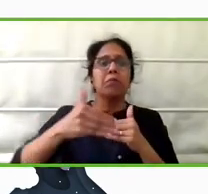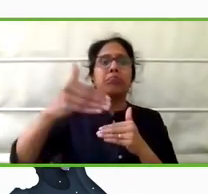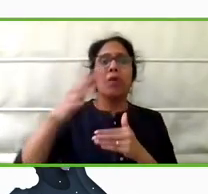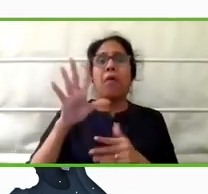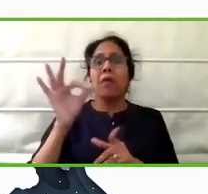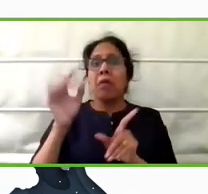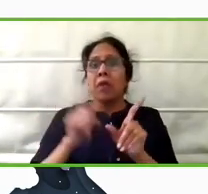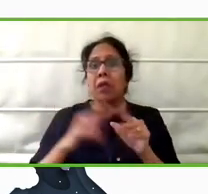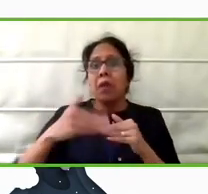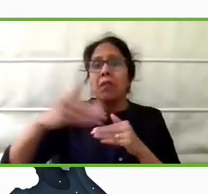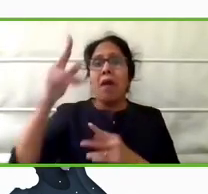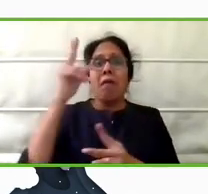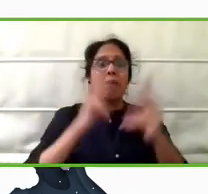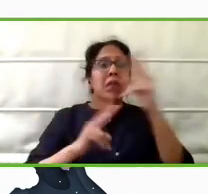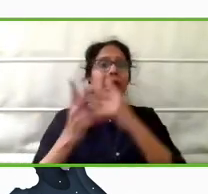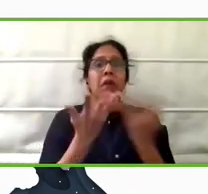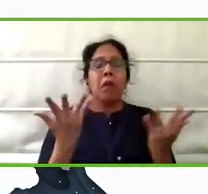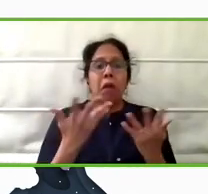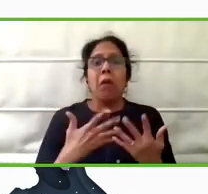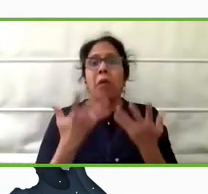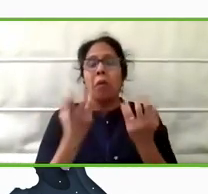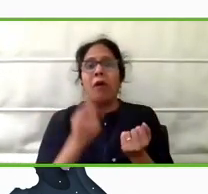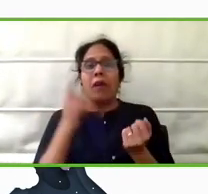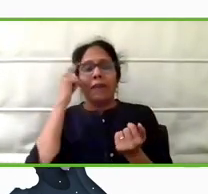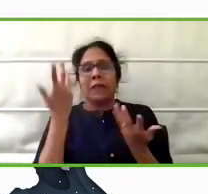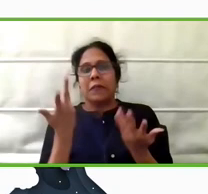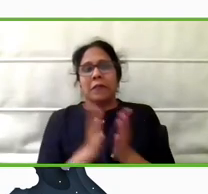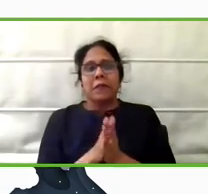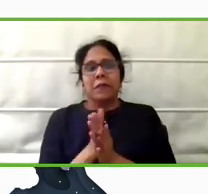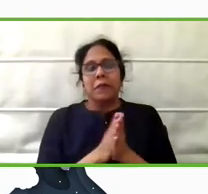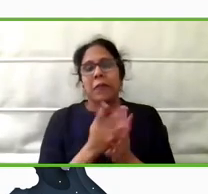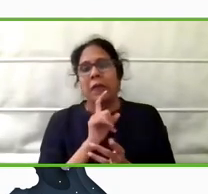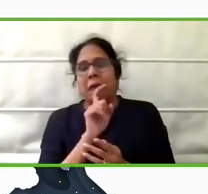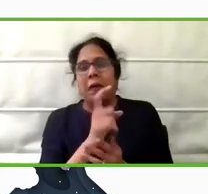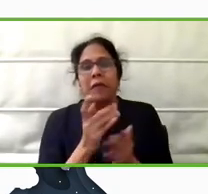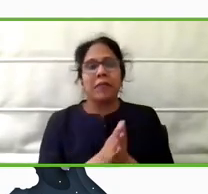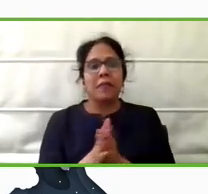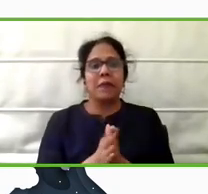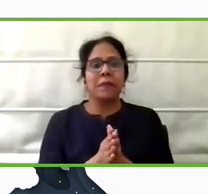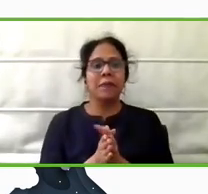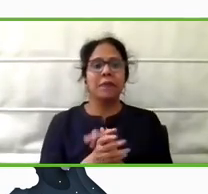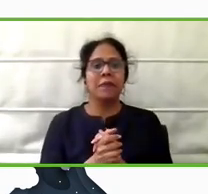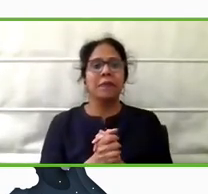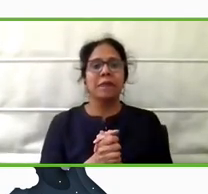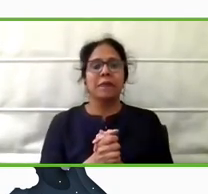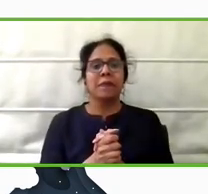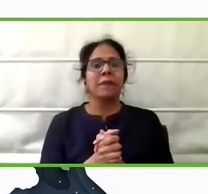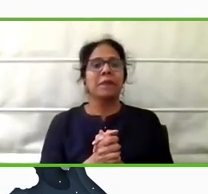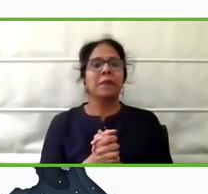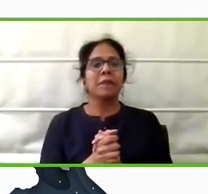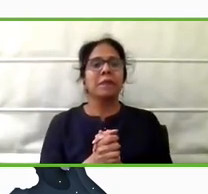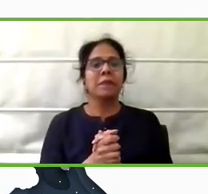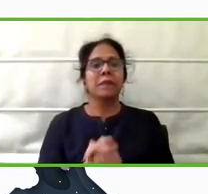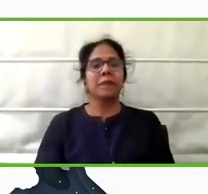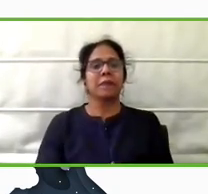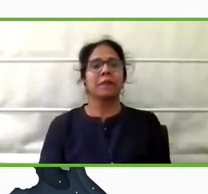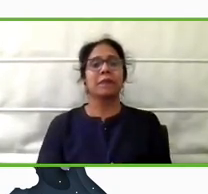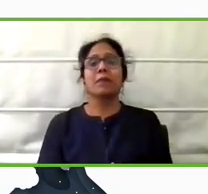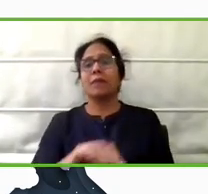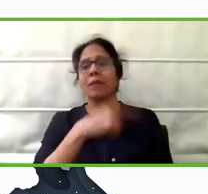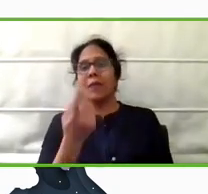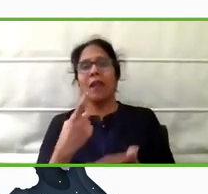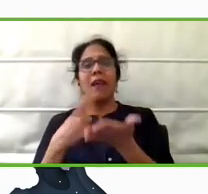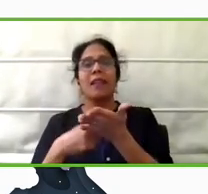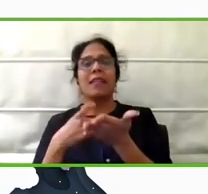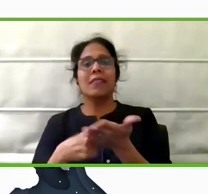for being part of the India Inclusion Summit. I'm happy to be here. Thanks so much for inviting me. And Rishad is a very dear